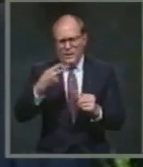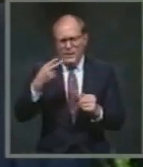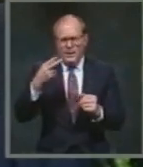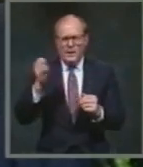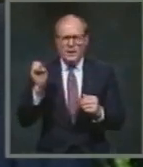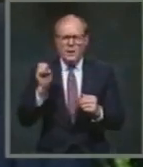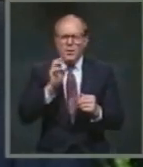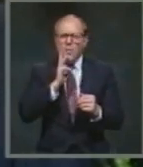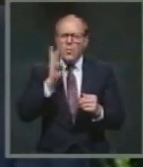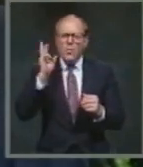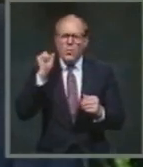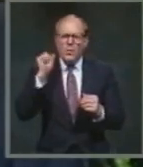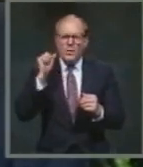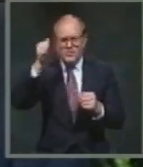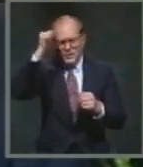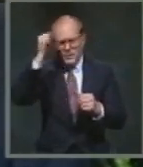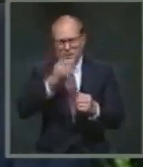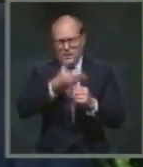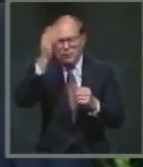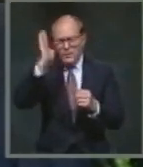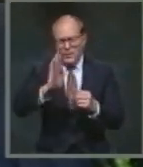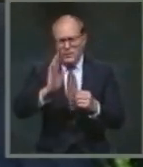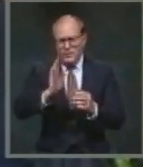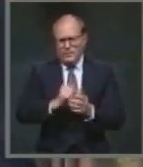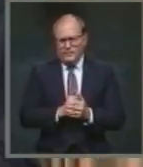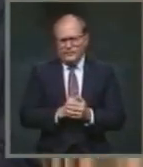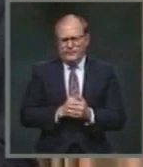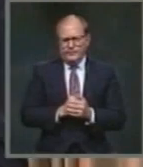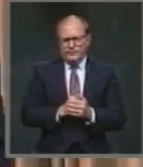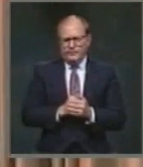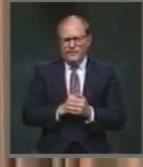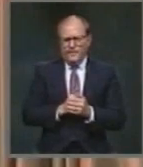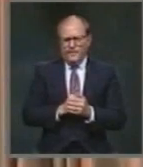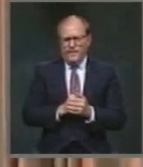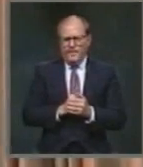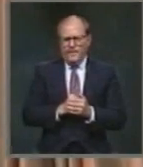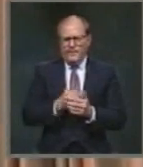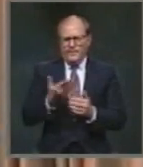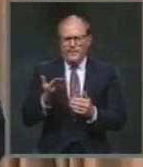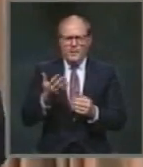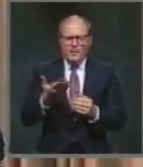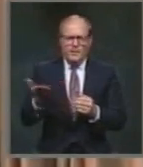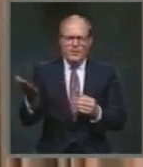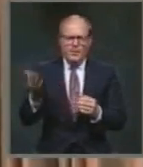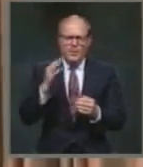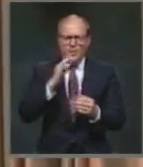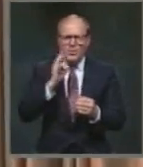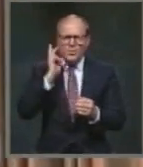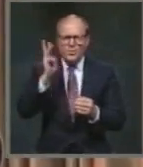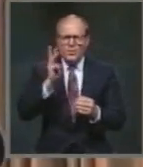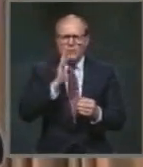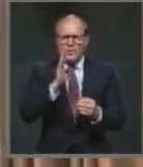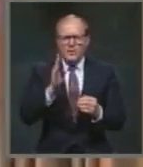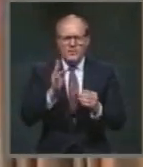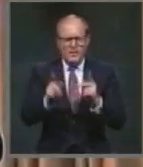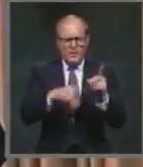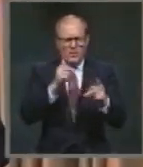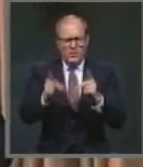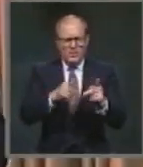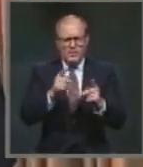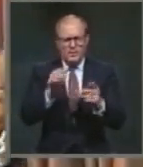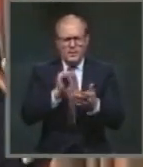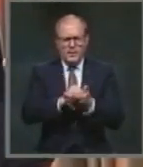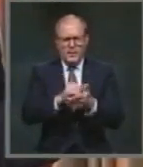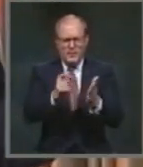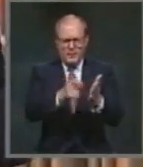was indeed the Son of God. Well, there have always been people who demanded